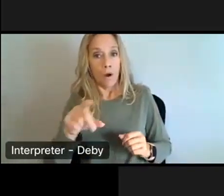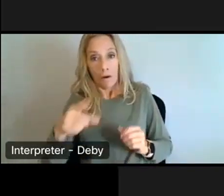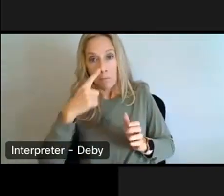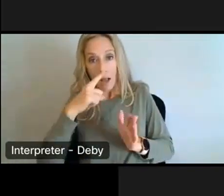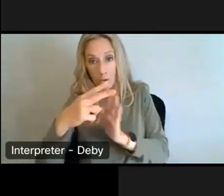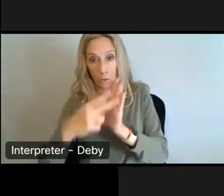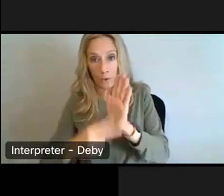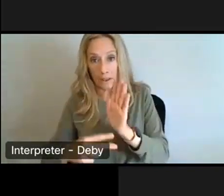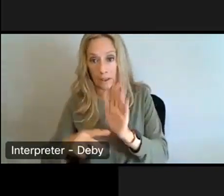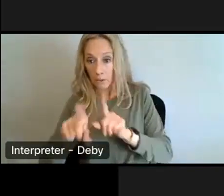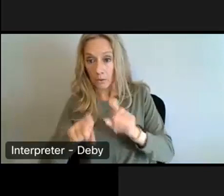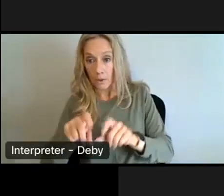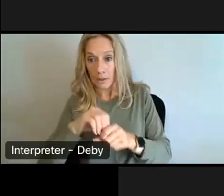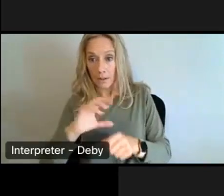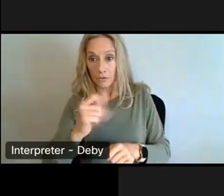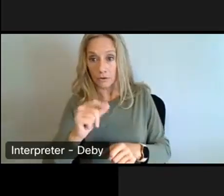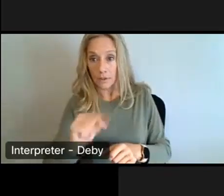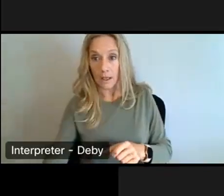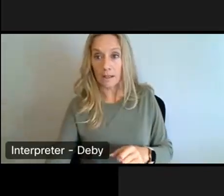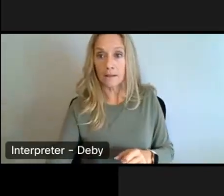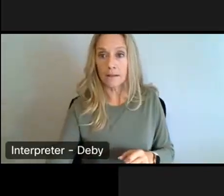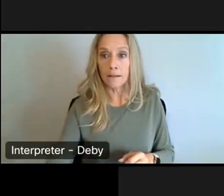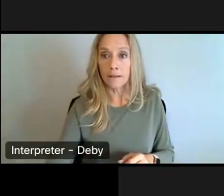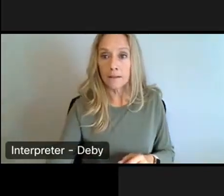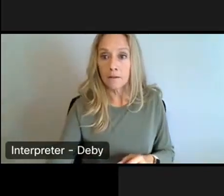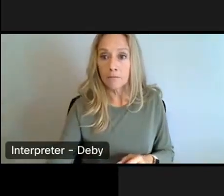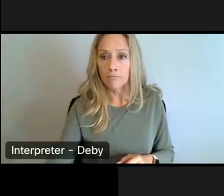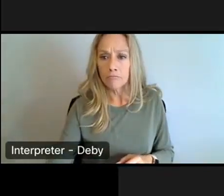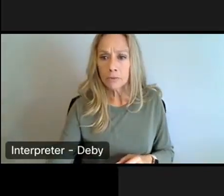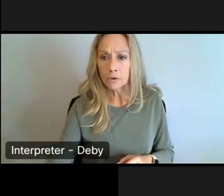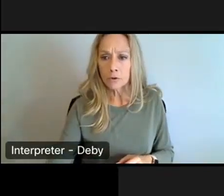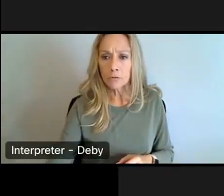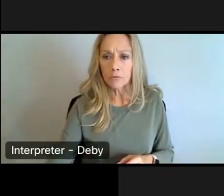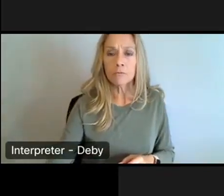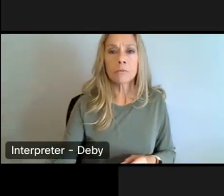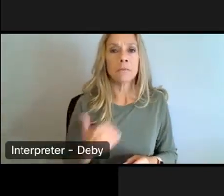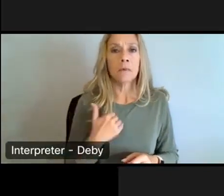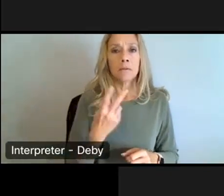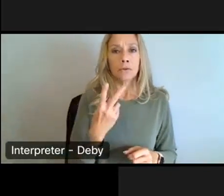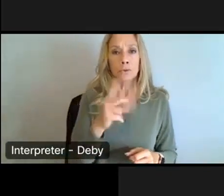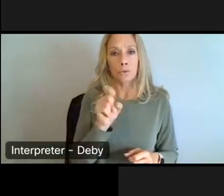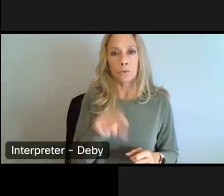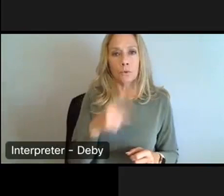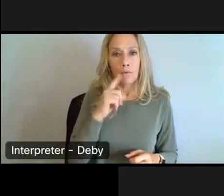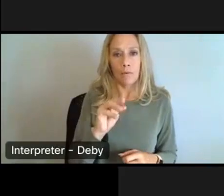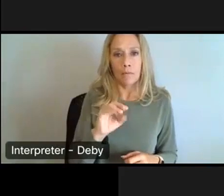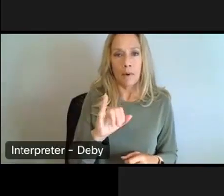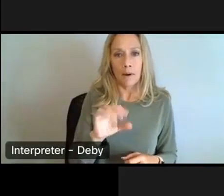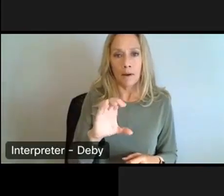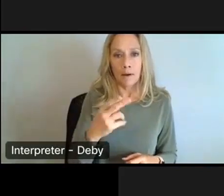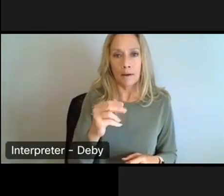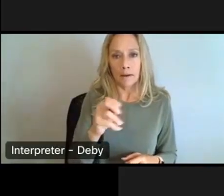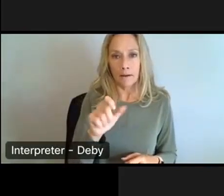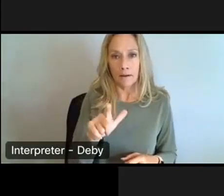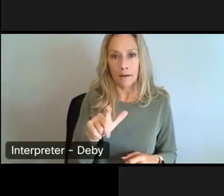for us? Yes, we have 2 questions for Michael Schlitz. Um, who